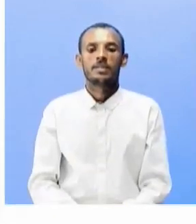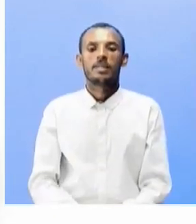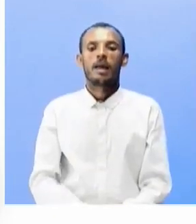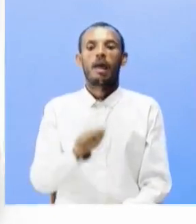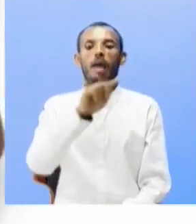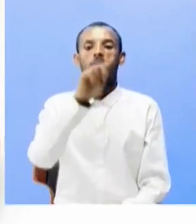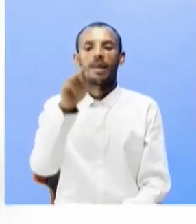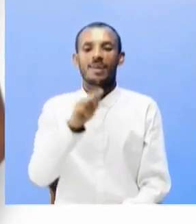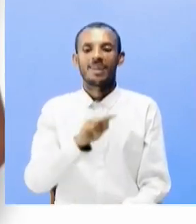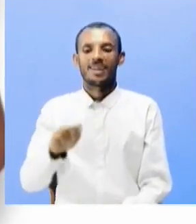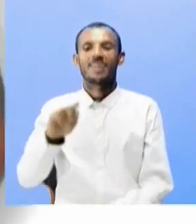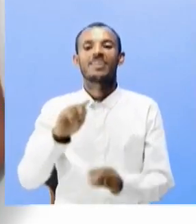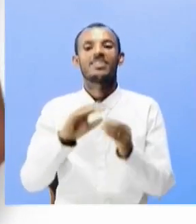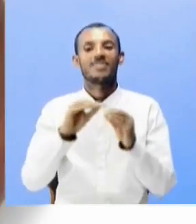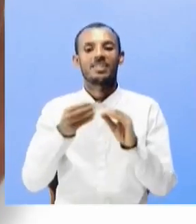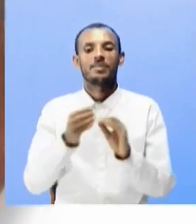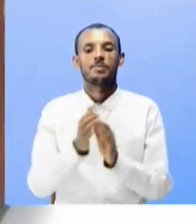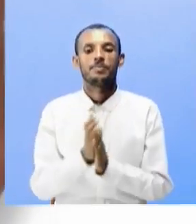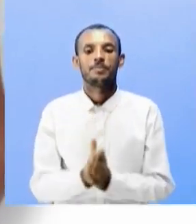integers.